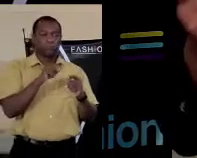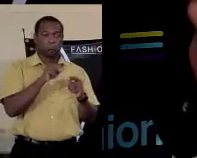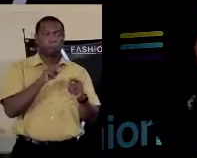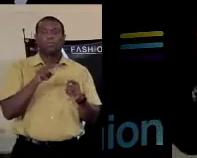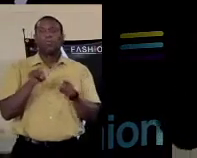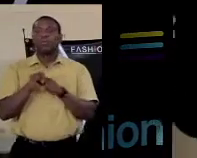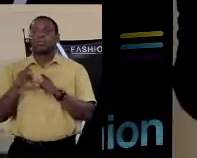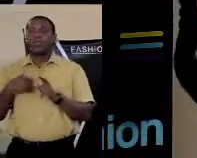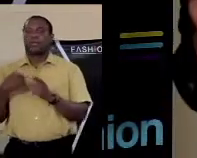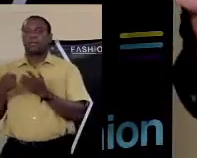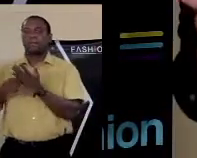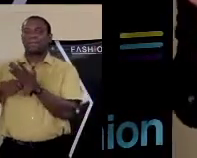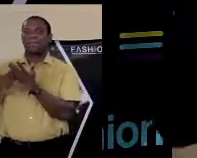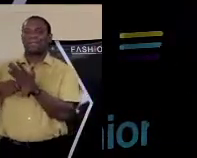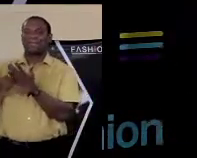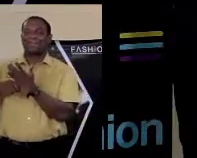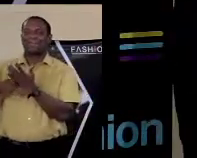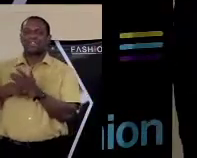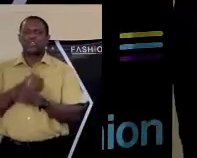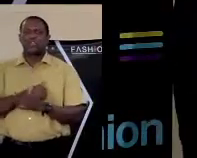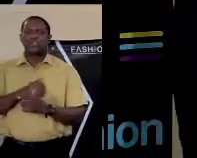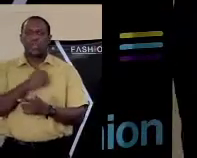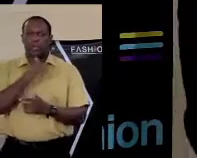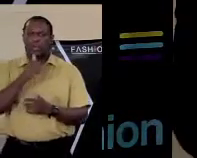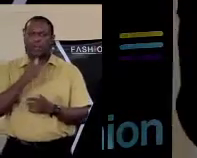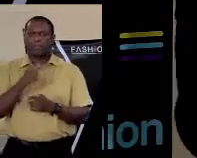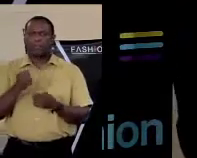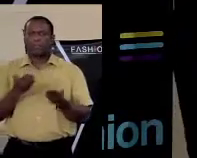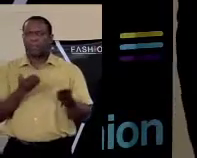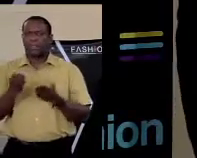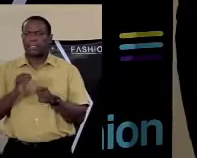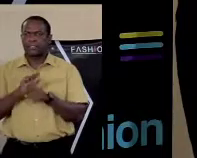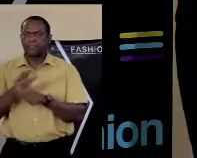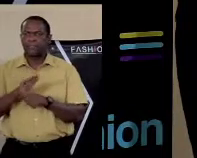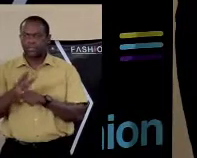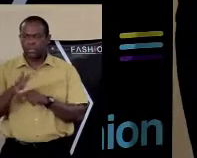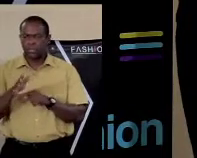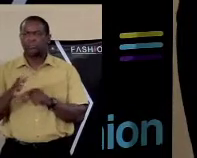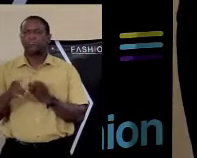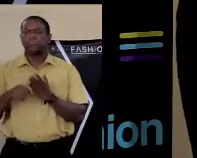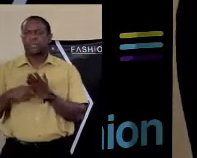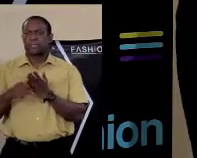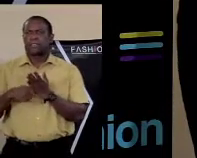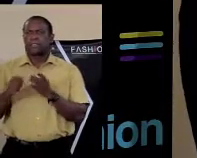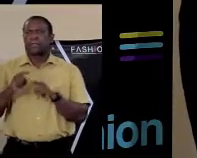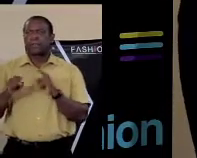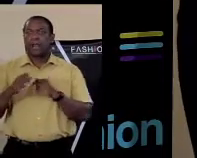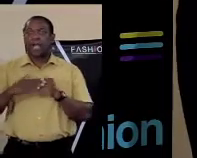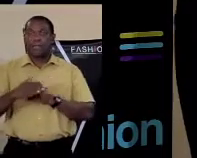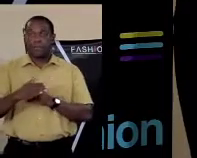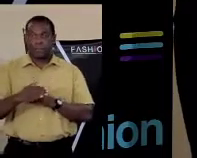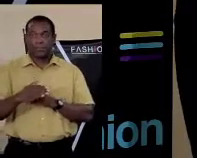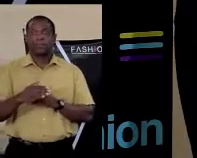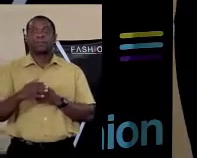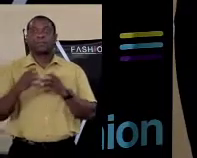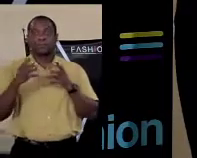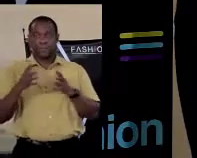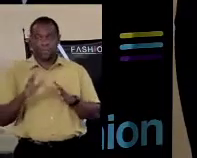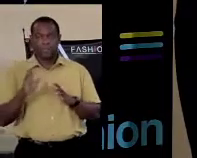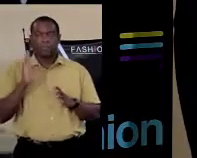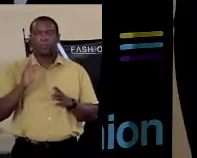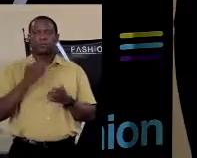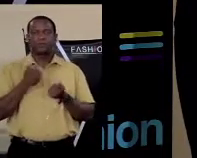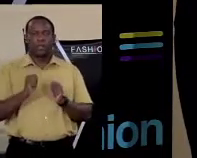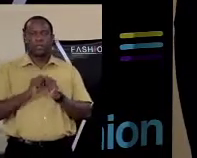very sorry that I didn't bring enough copies for everybody this morning, but we'll try to distribute as many as we can when the session is done, right? So this